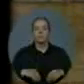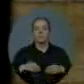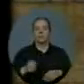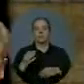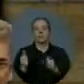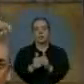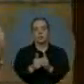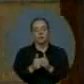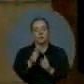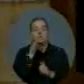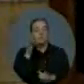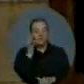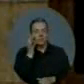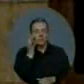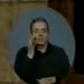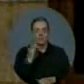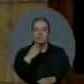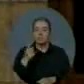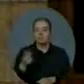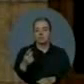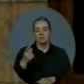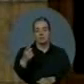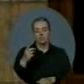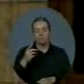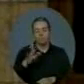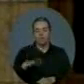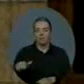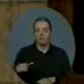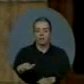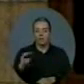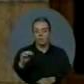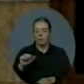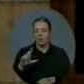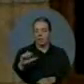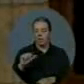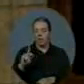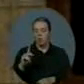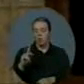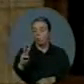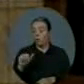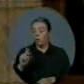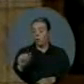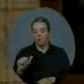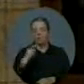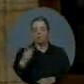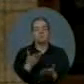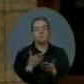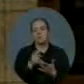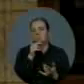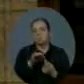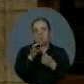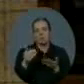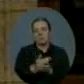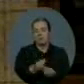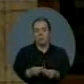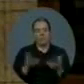from Attawapiskat that building a school for them wasn't a priority because he simply had money, didn't have the money. Now the children have just